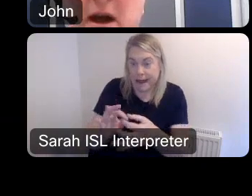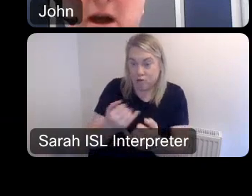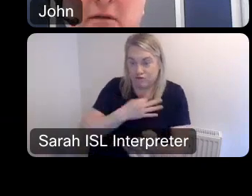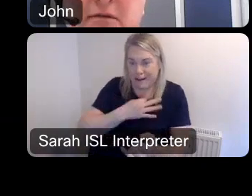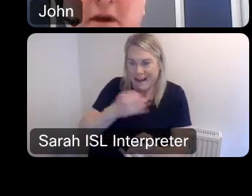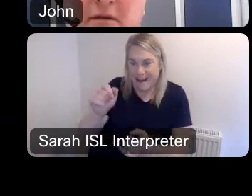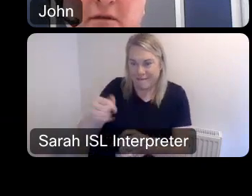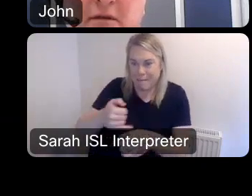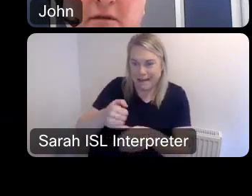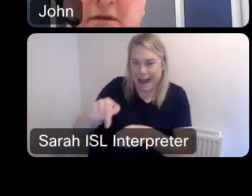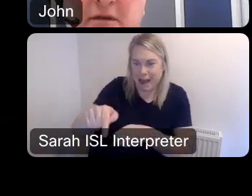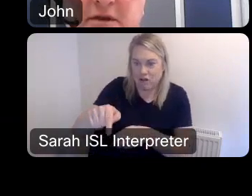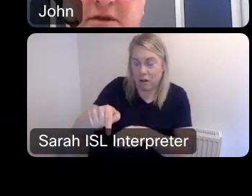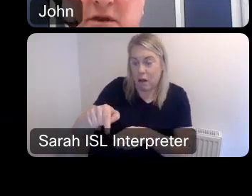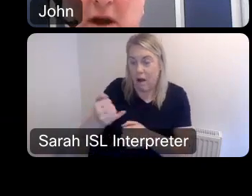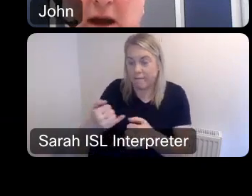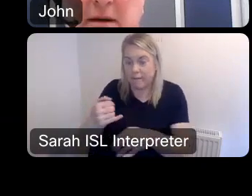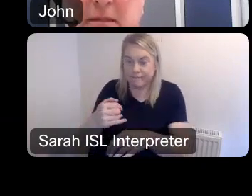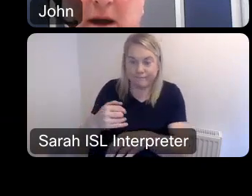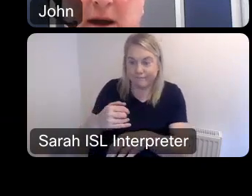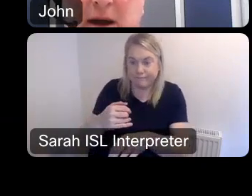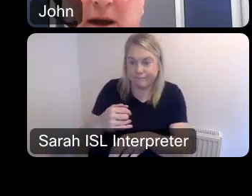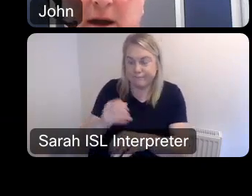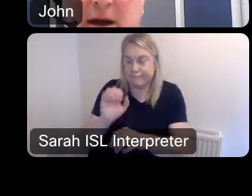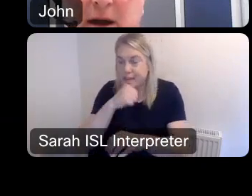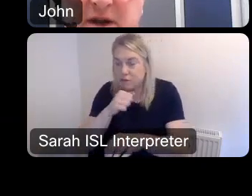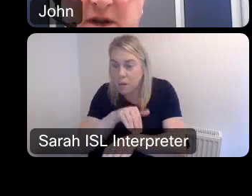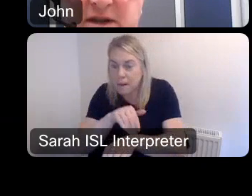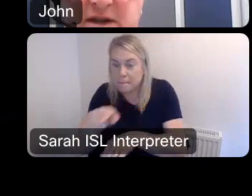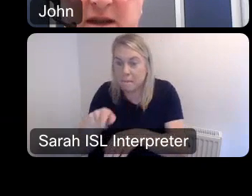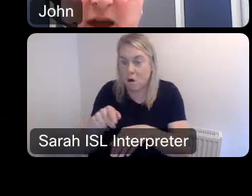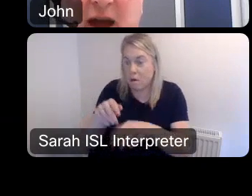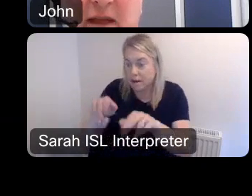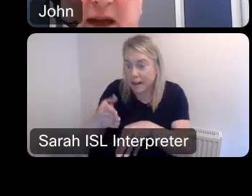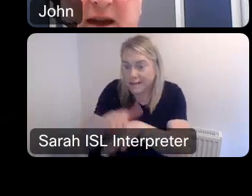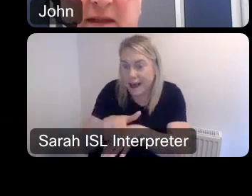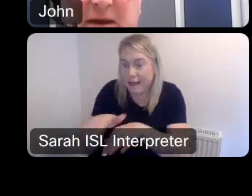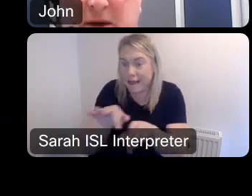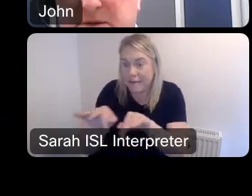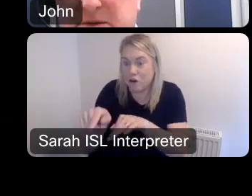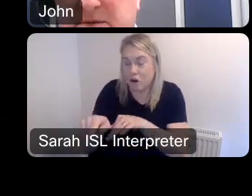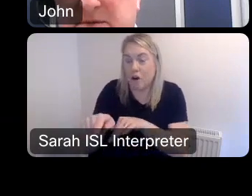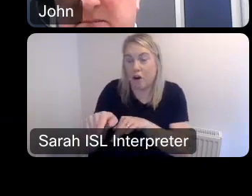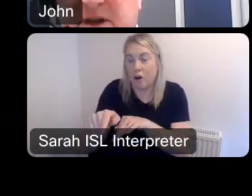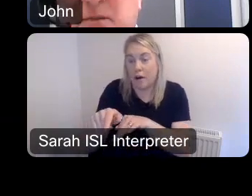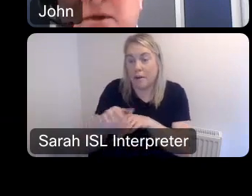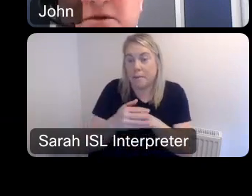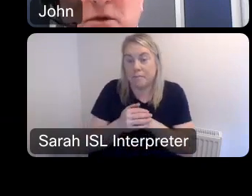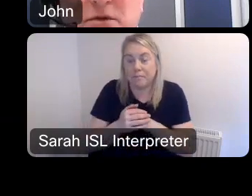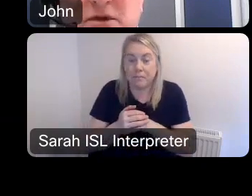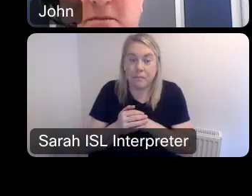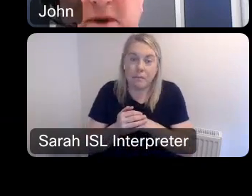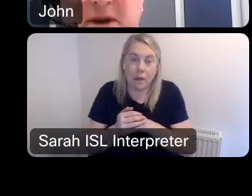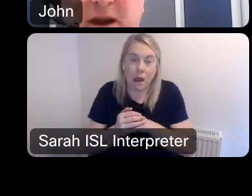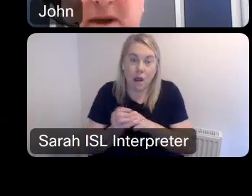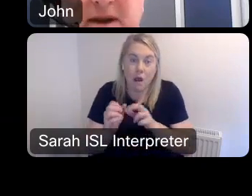risk of an adverse outcome or potentially death, and then I suppose particularly where there's known